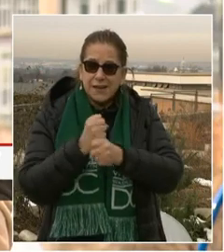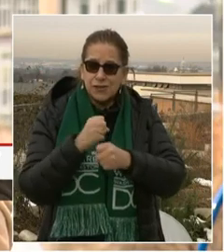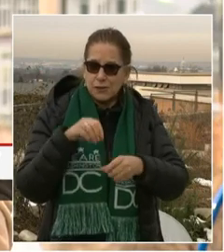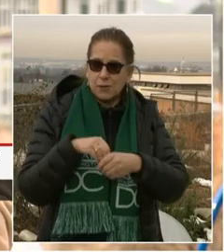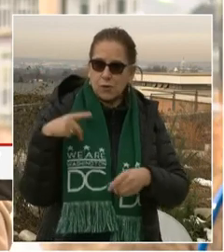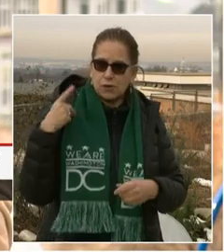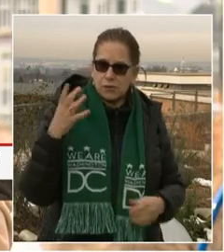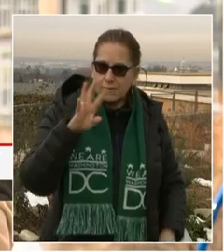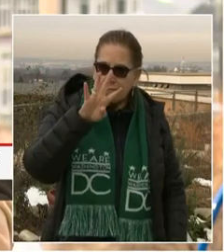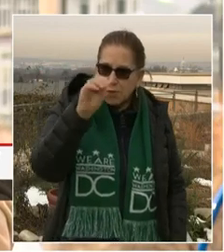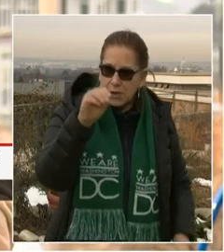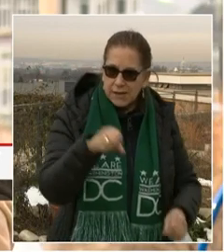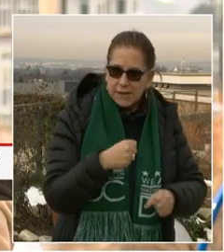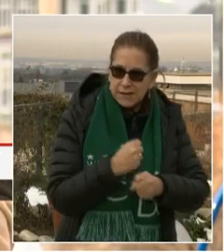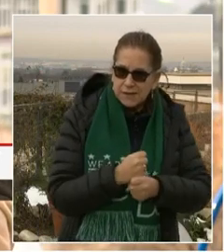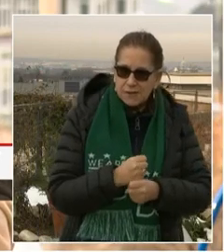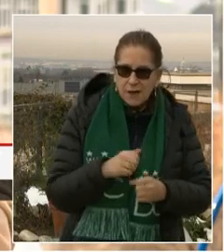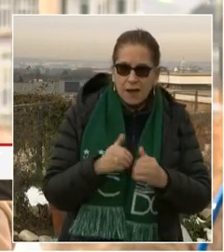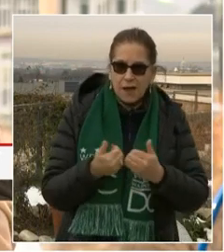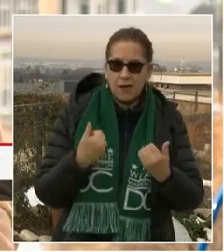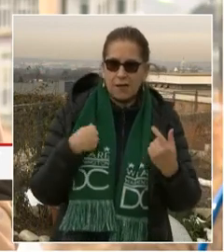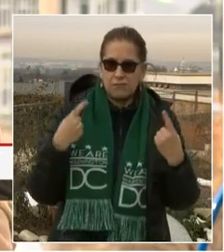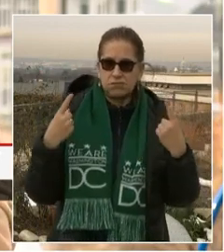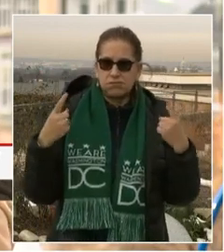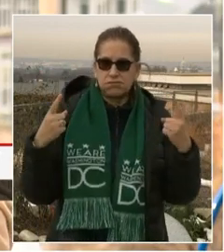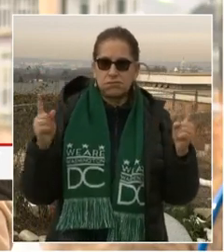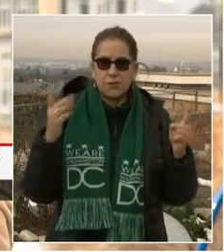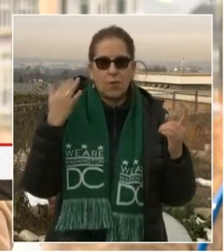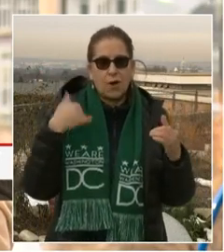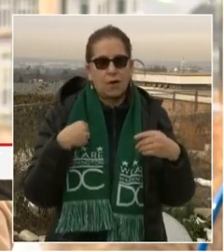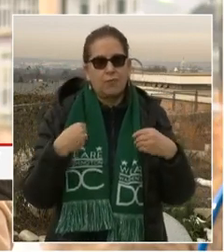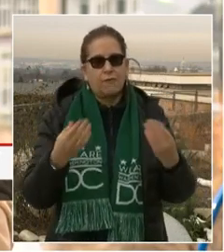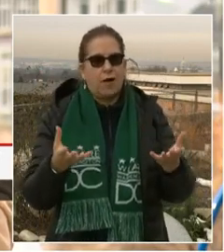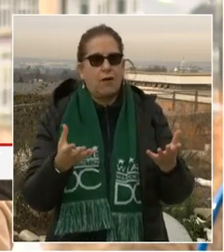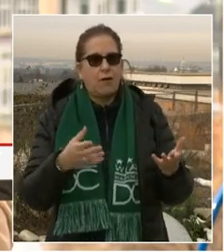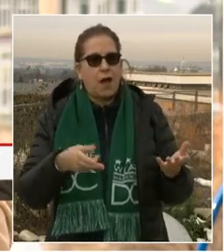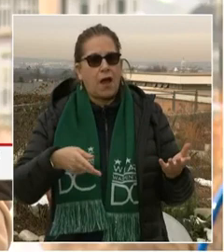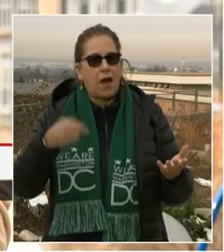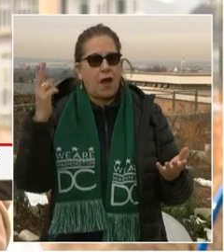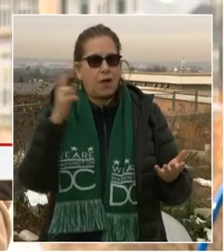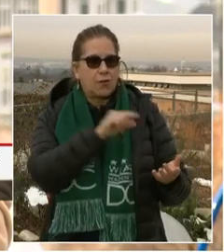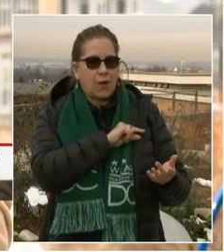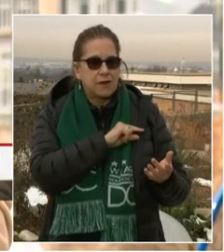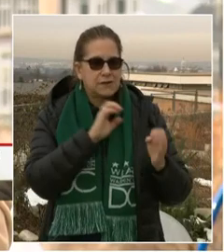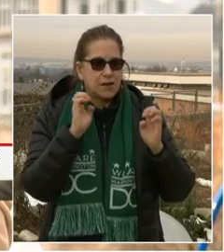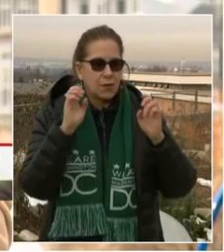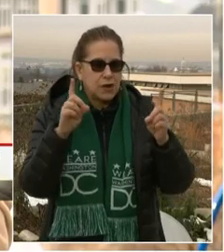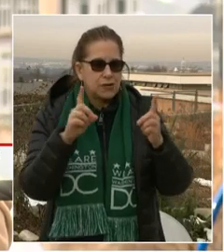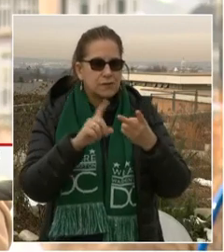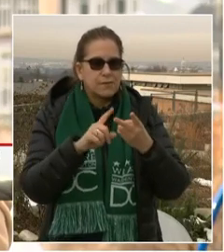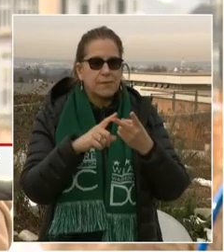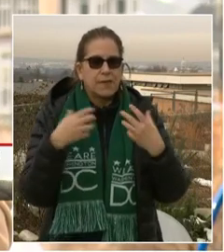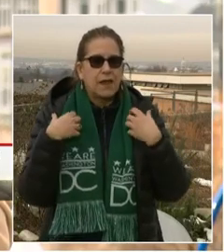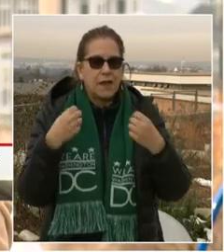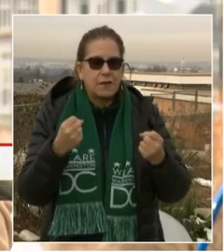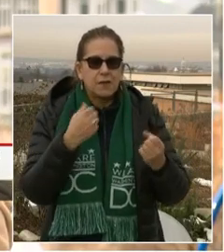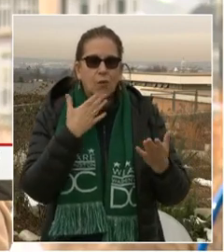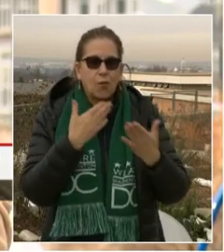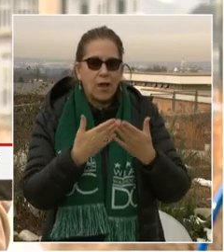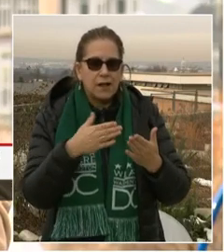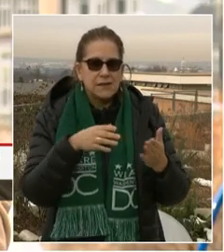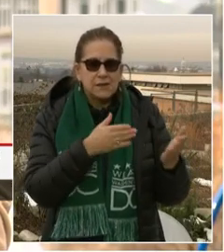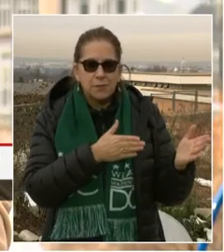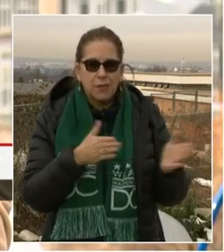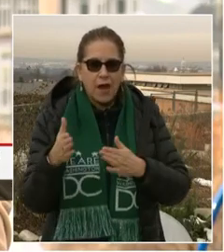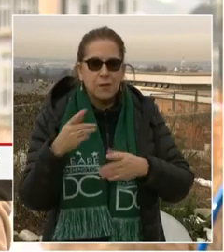offer high-quality early education, health and wellness initiatives, and deep family engagement. These efforts